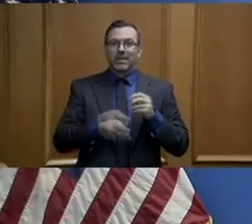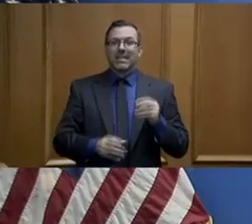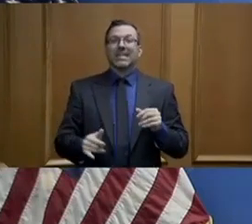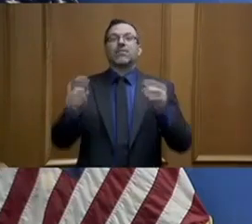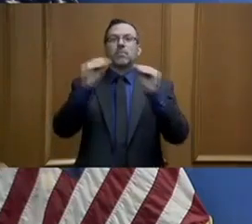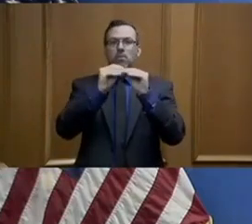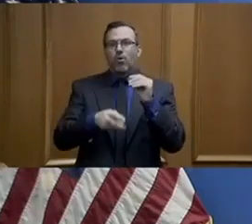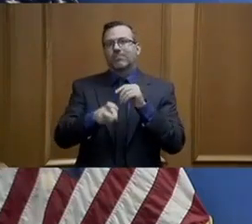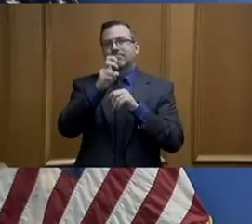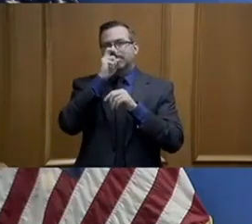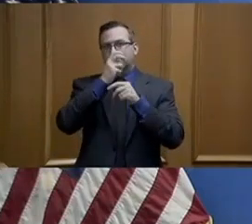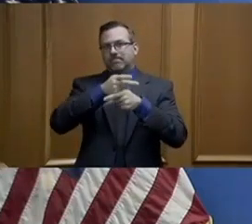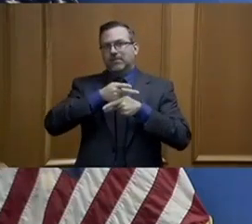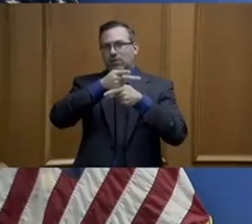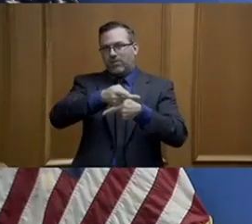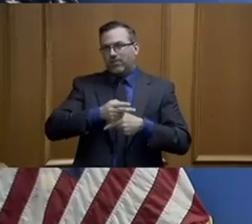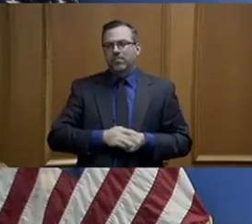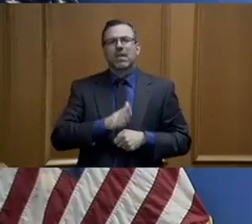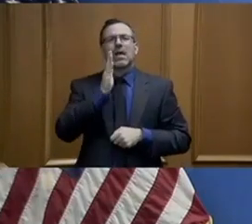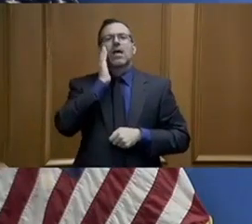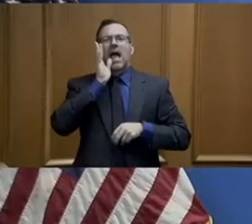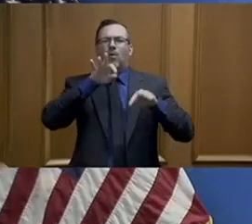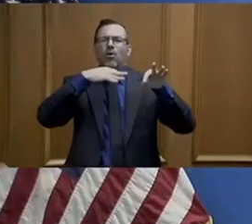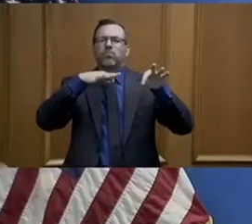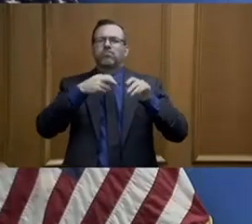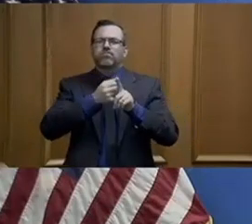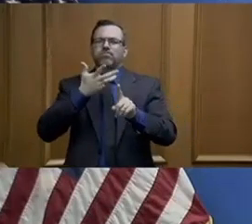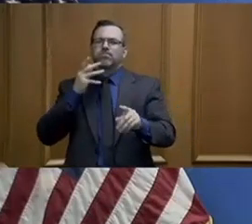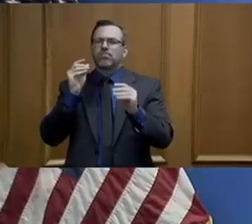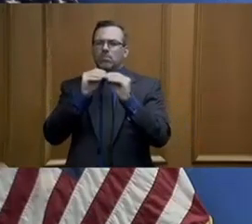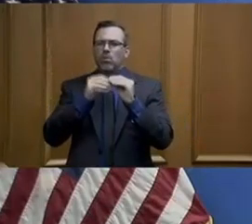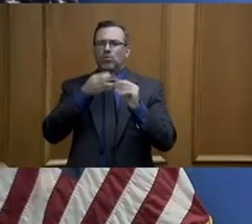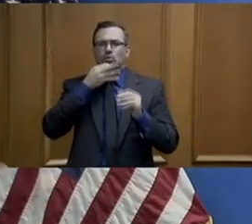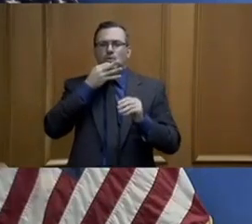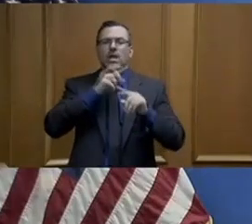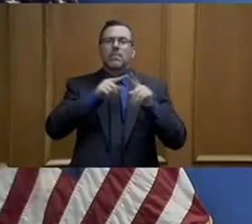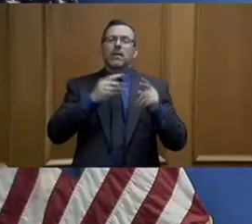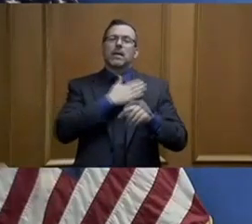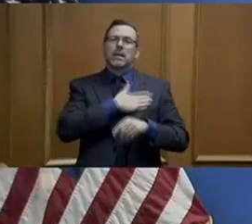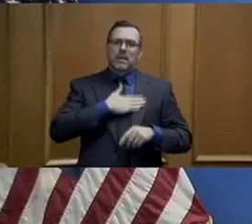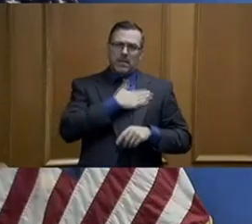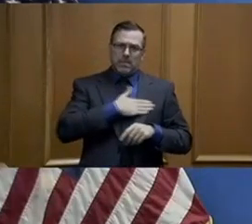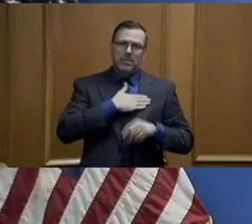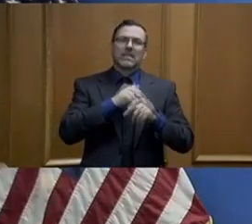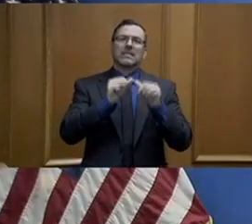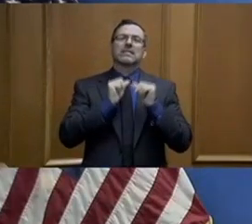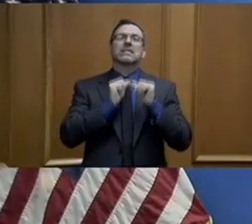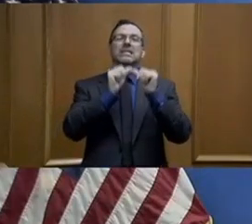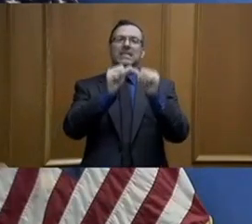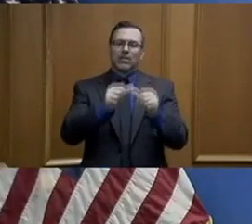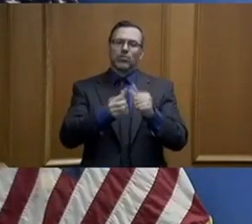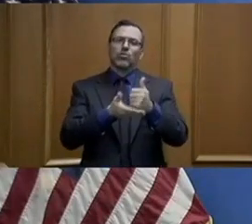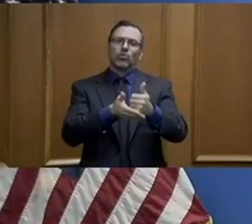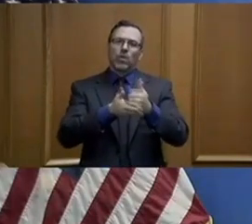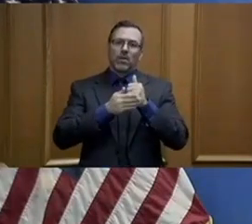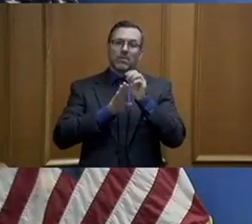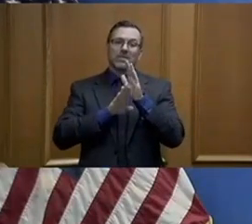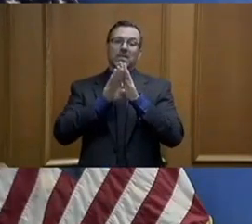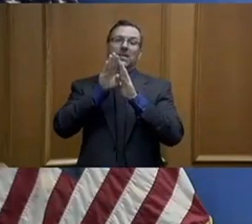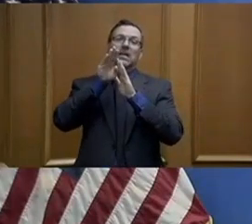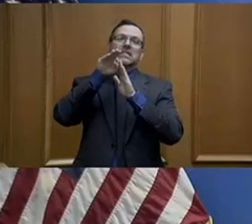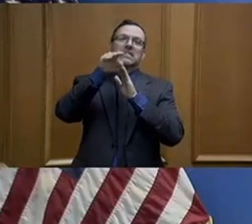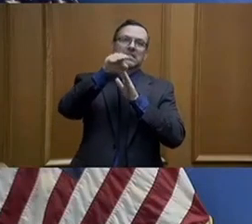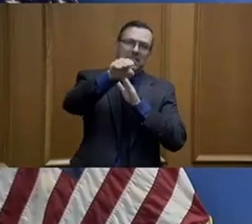be released in the coming days, but I implore Tennesseans to stay consistent in your efforts to flatten the curve.